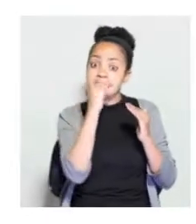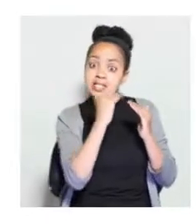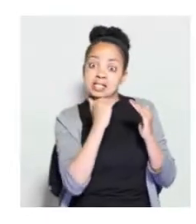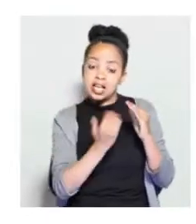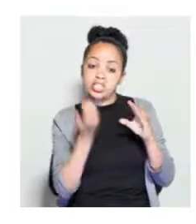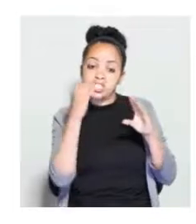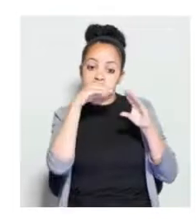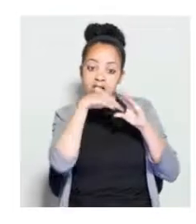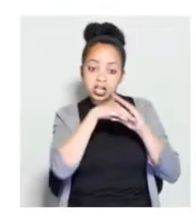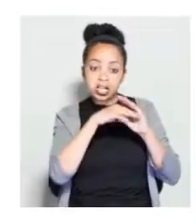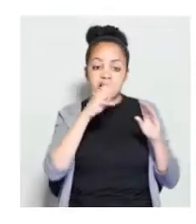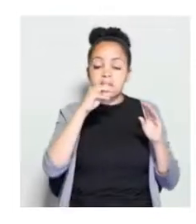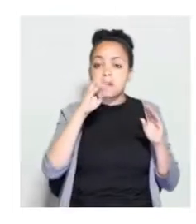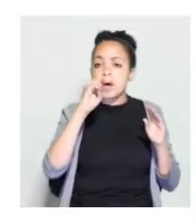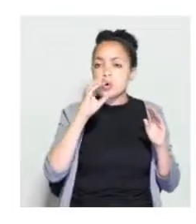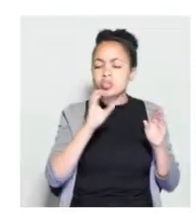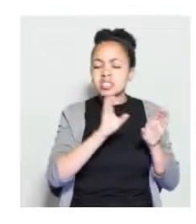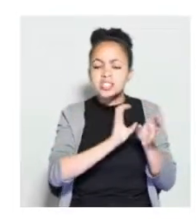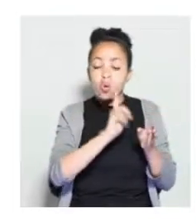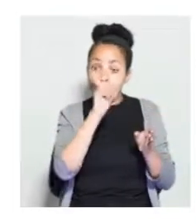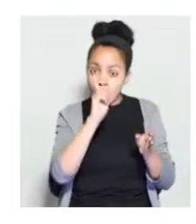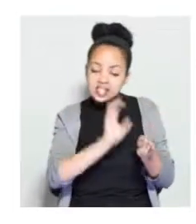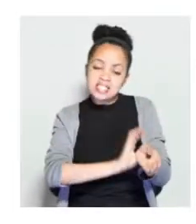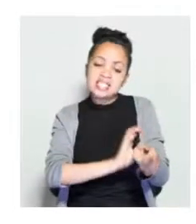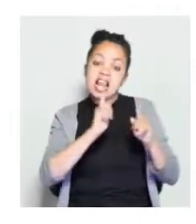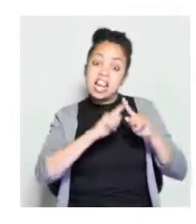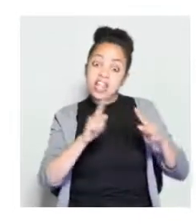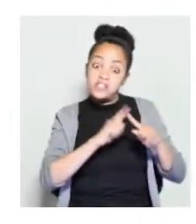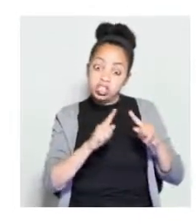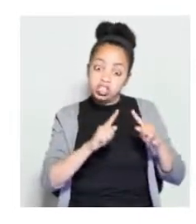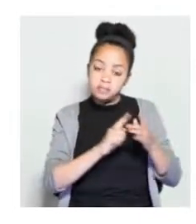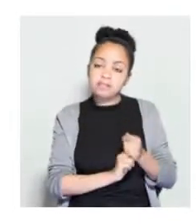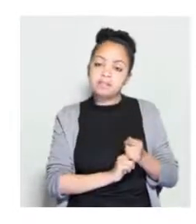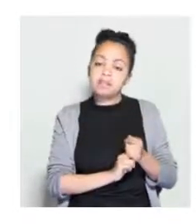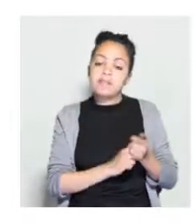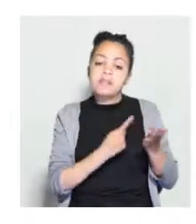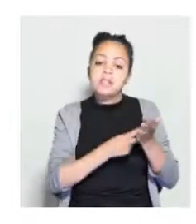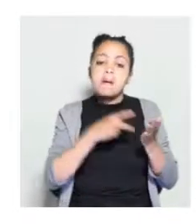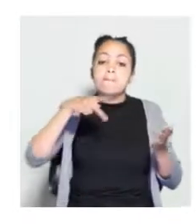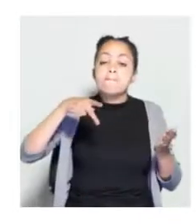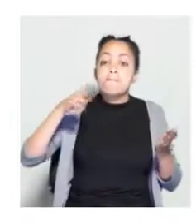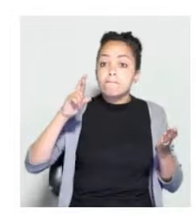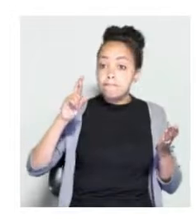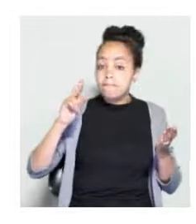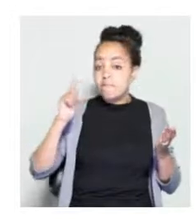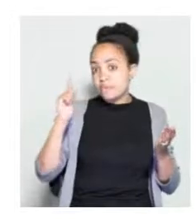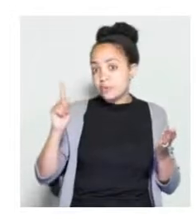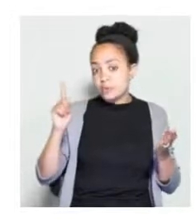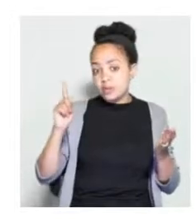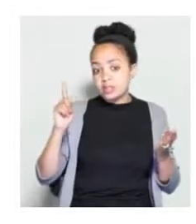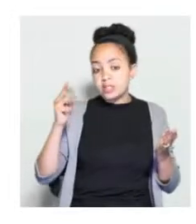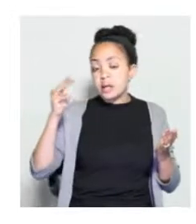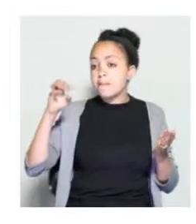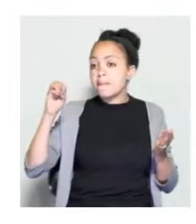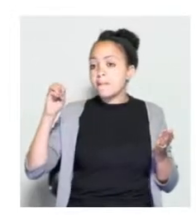stages in meiotic I cell division. This is prophase I, metaphase